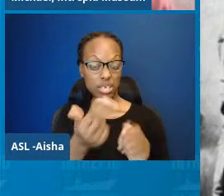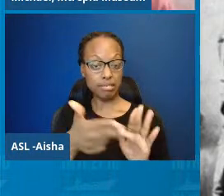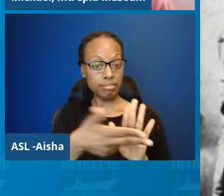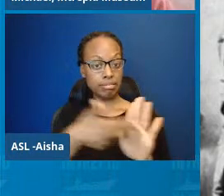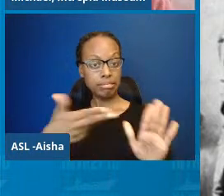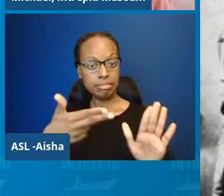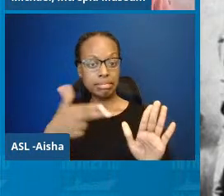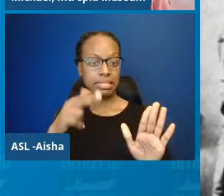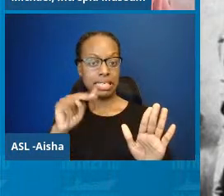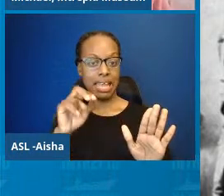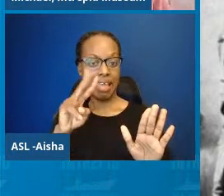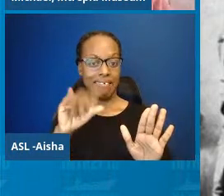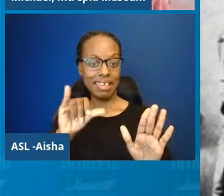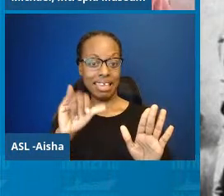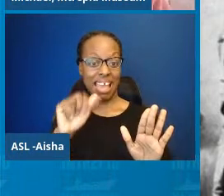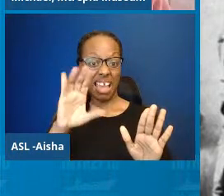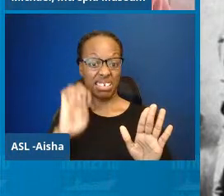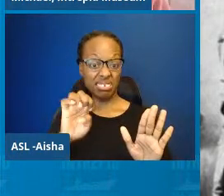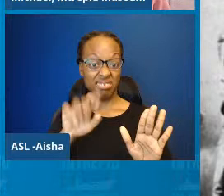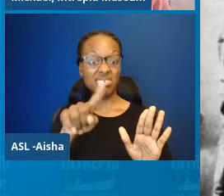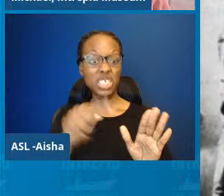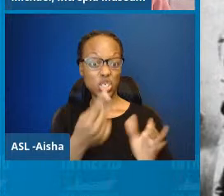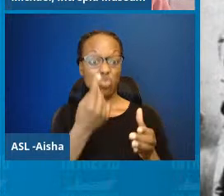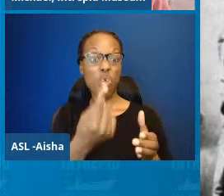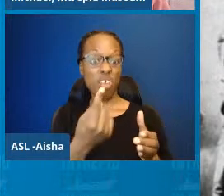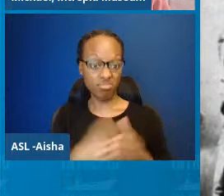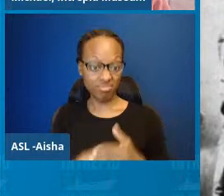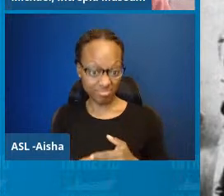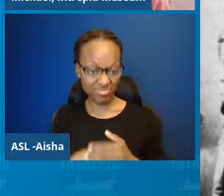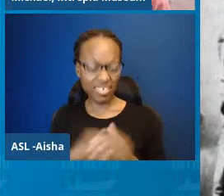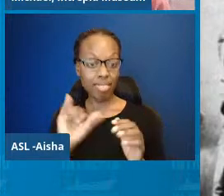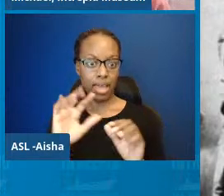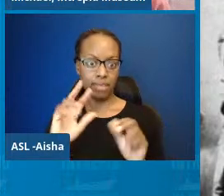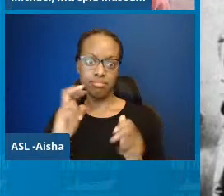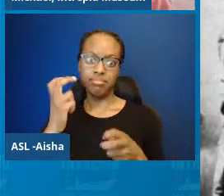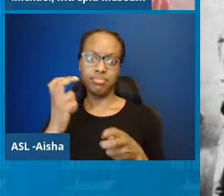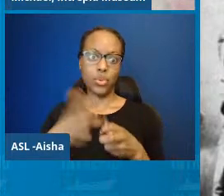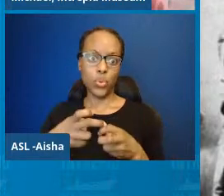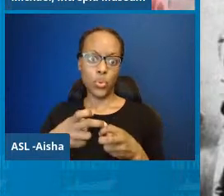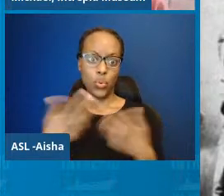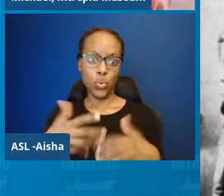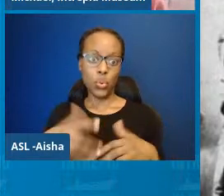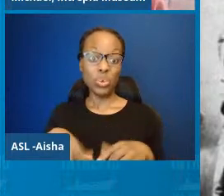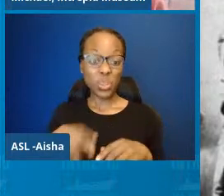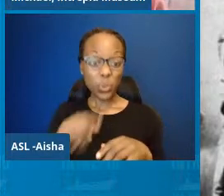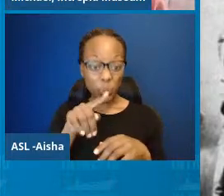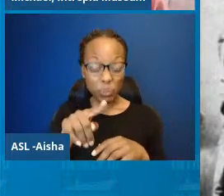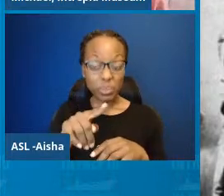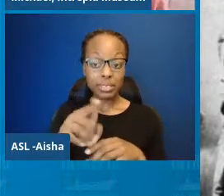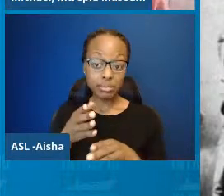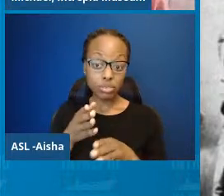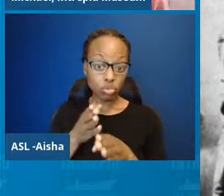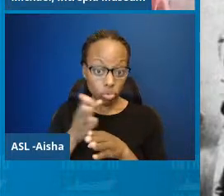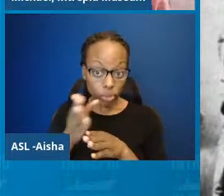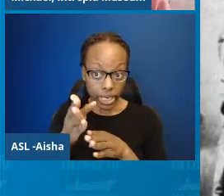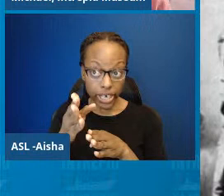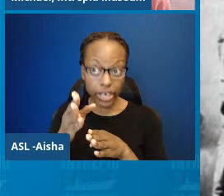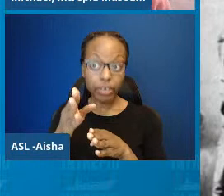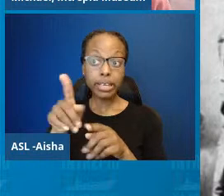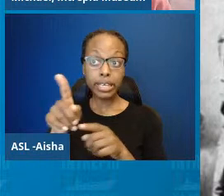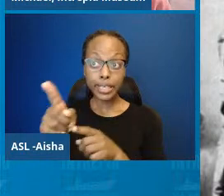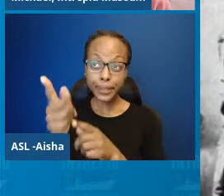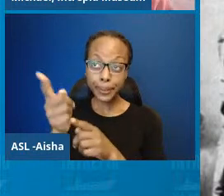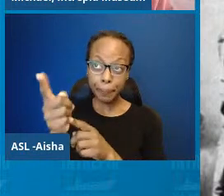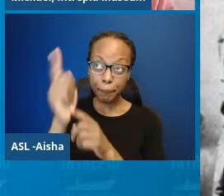Navy ace. And that's a really hard thing to do. 19 in his entire career. Well,